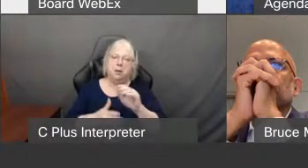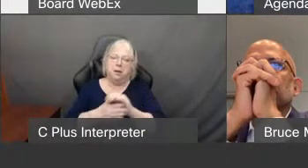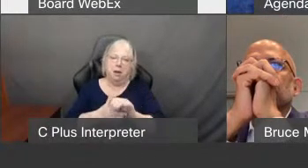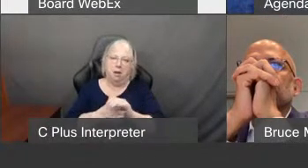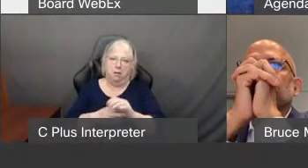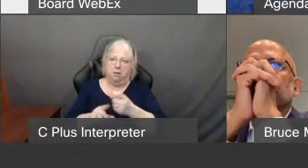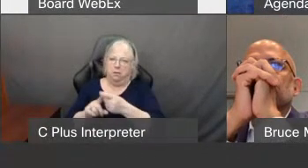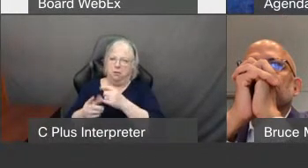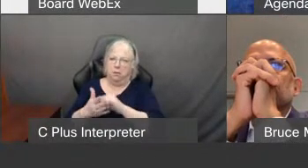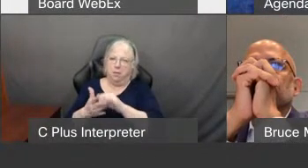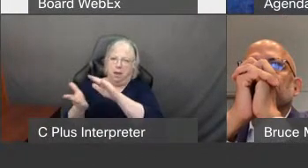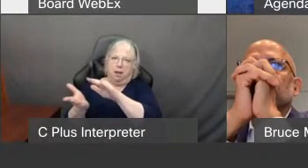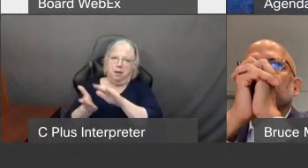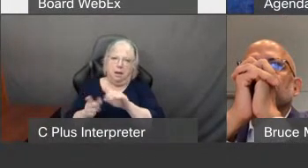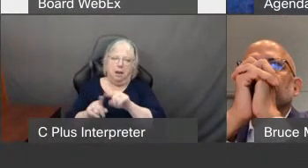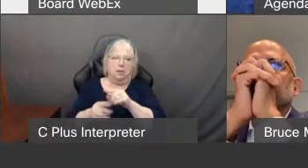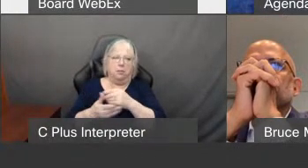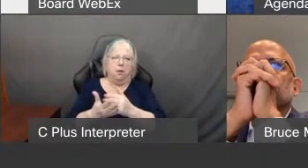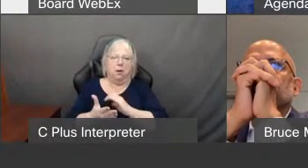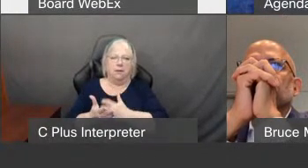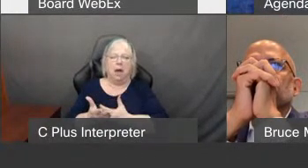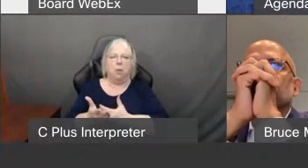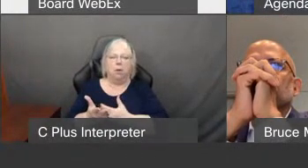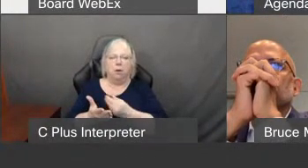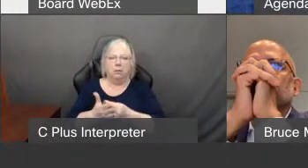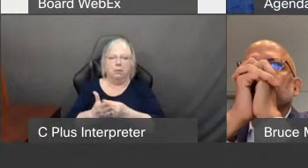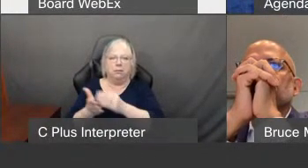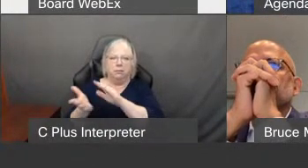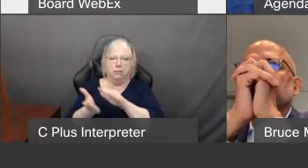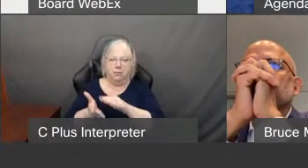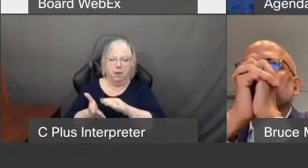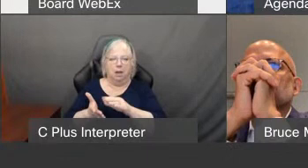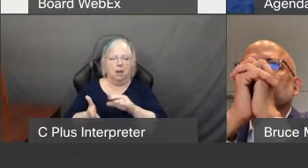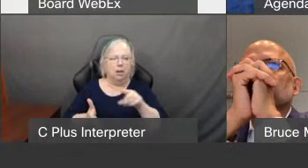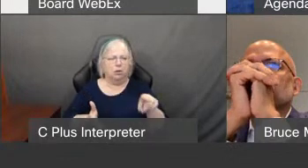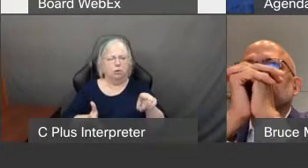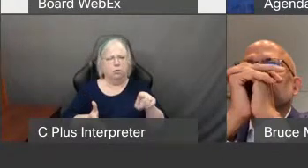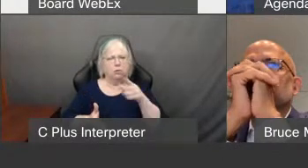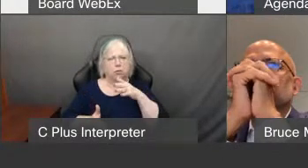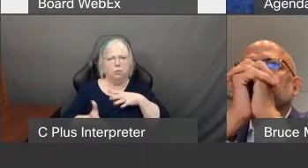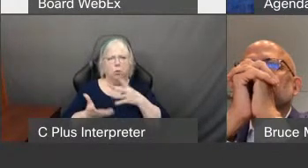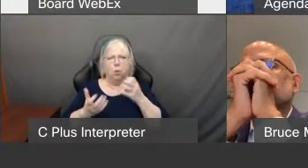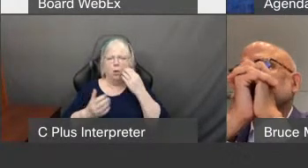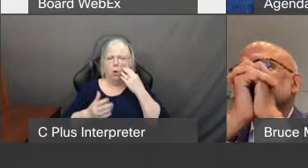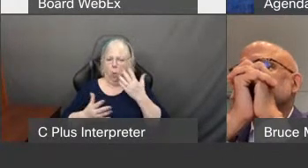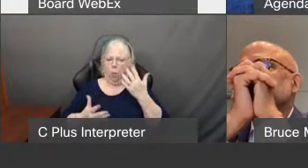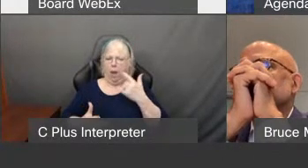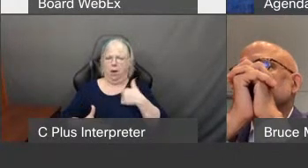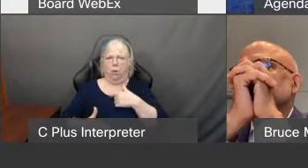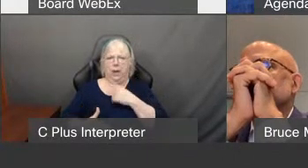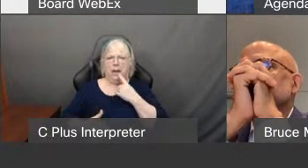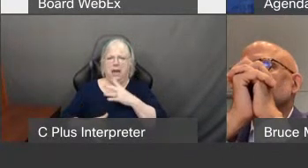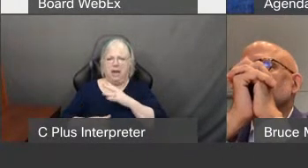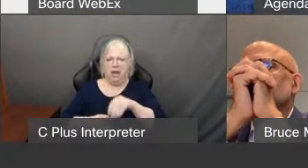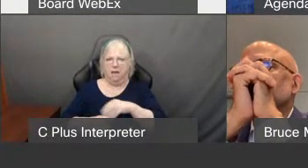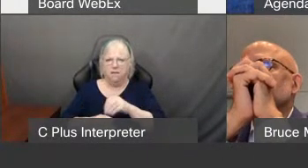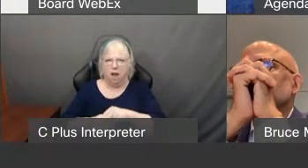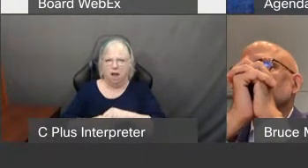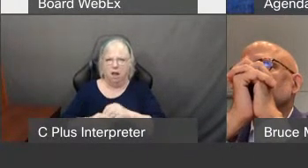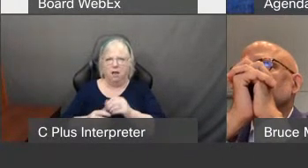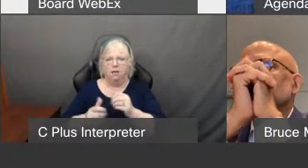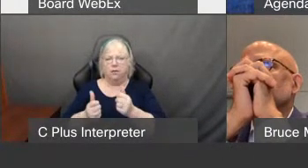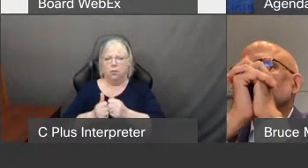as part of our allocation. And so she wanted to know, how are we even engaging or getting involved